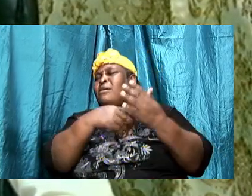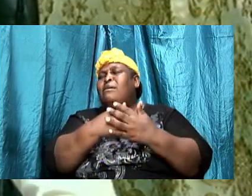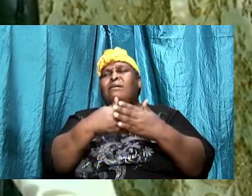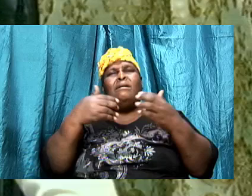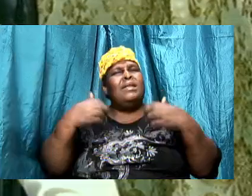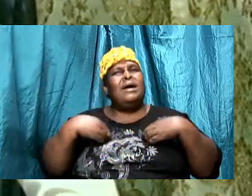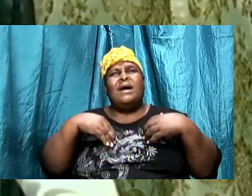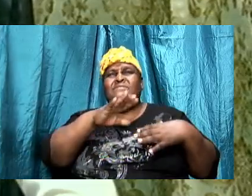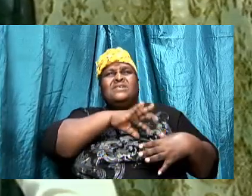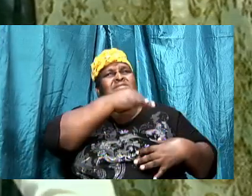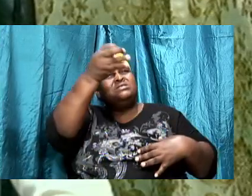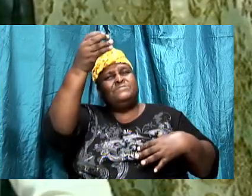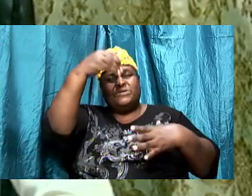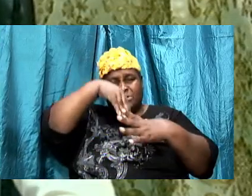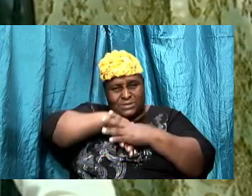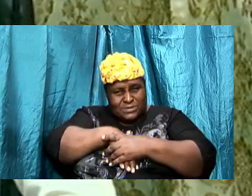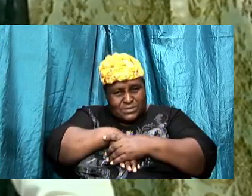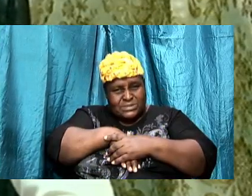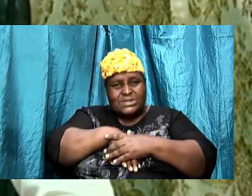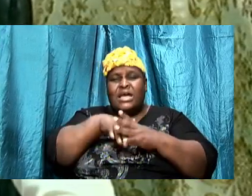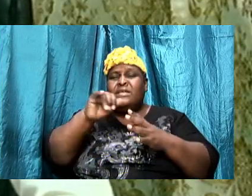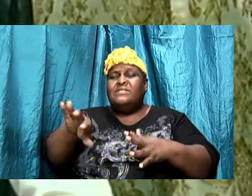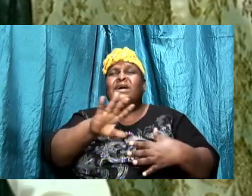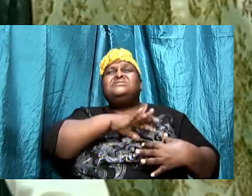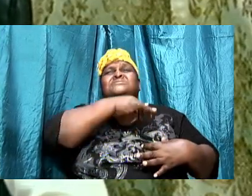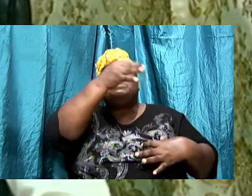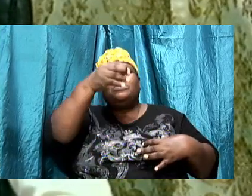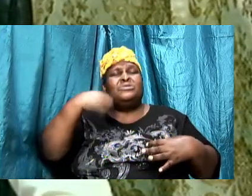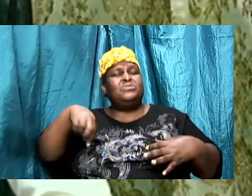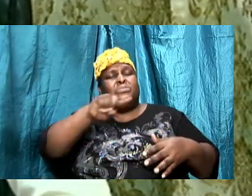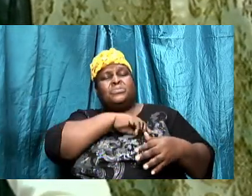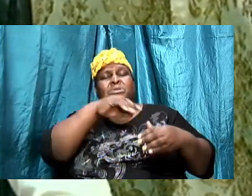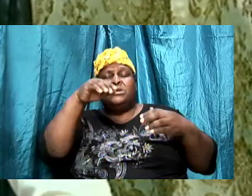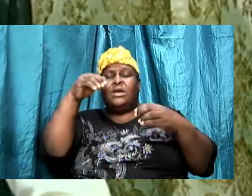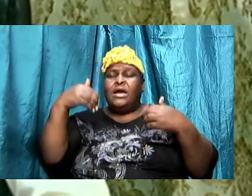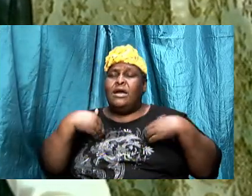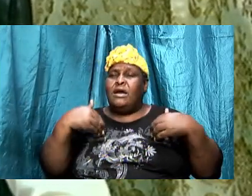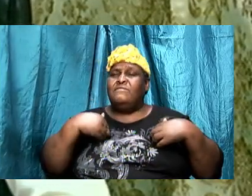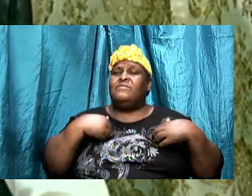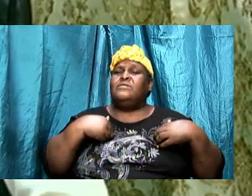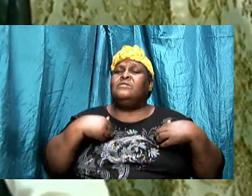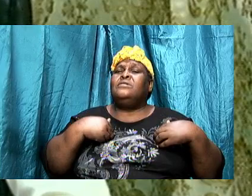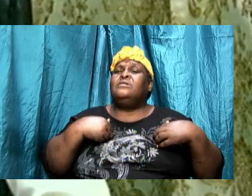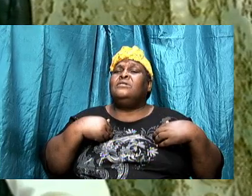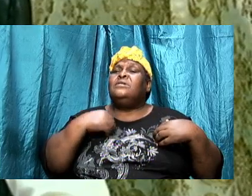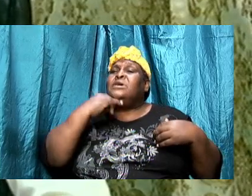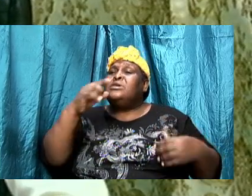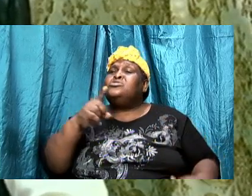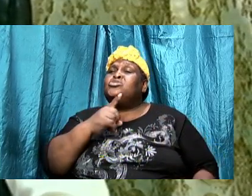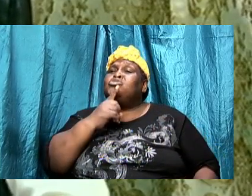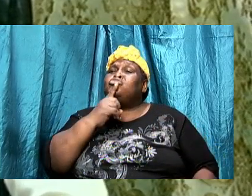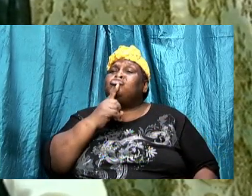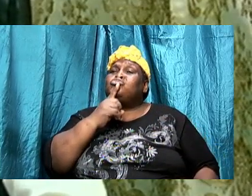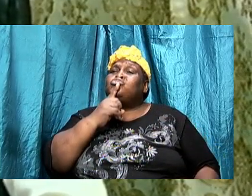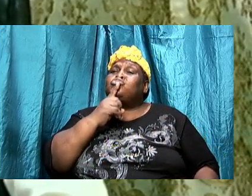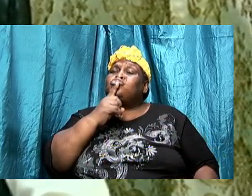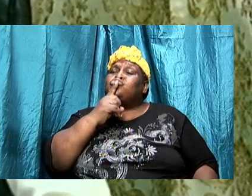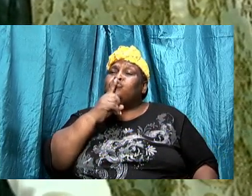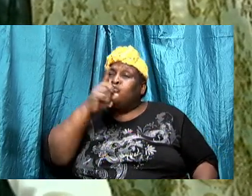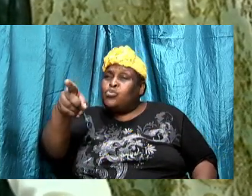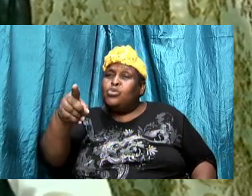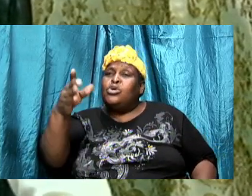all have a spirit in us. And that spirit that we have in us, it's the true, it truly knows